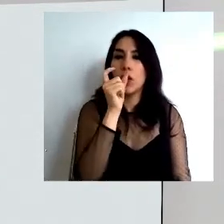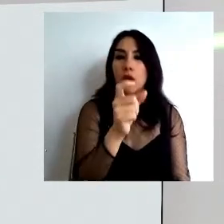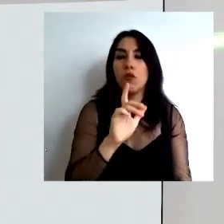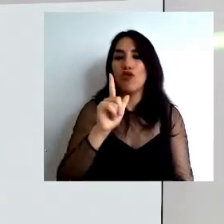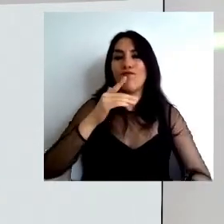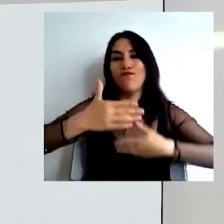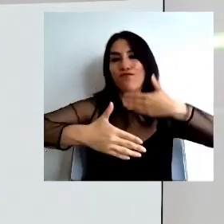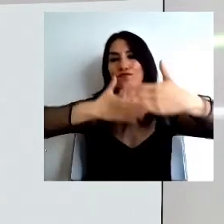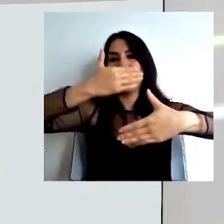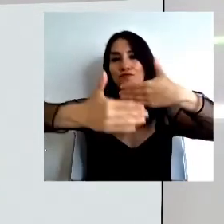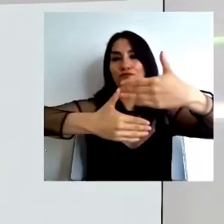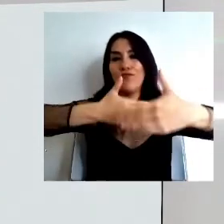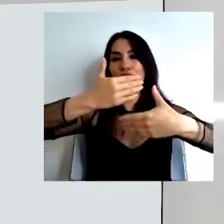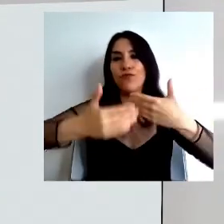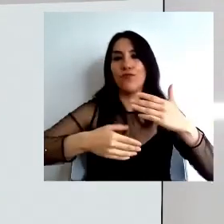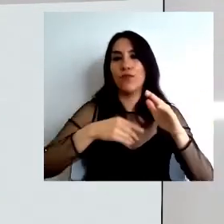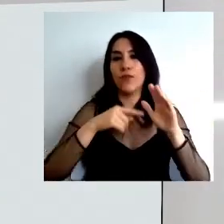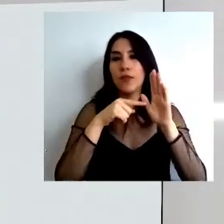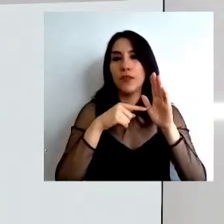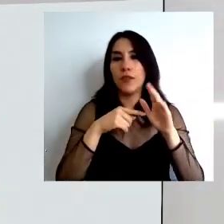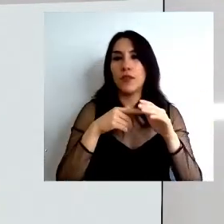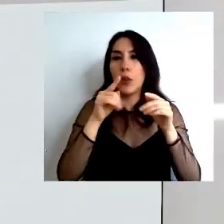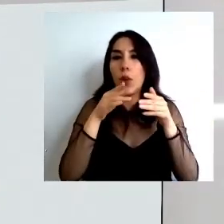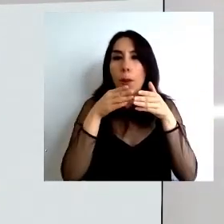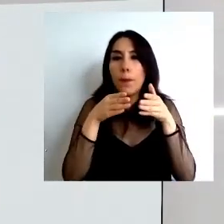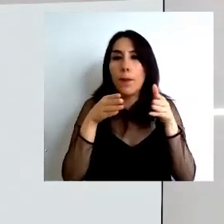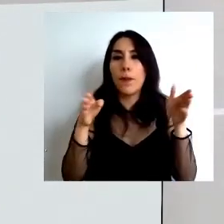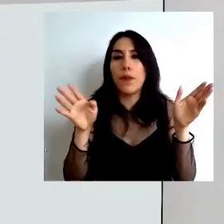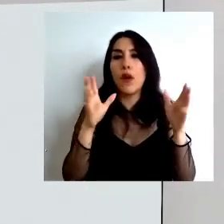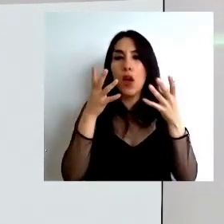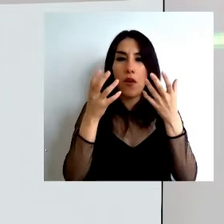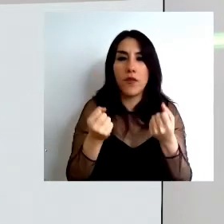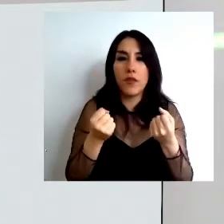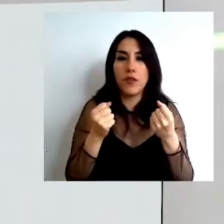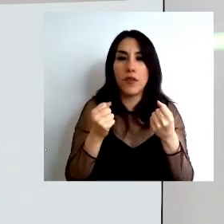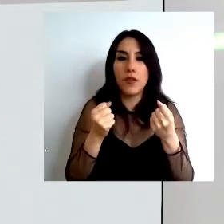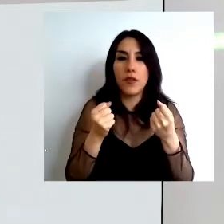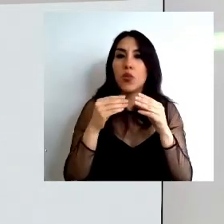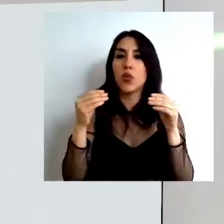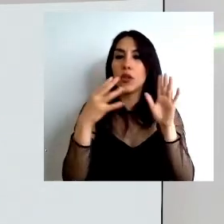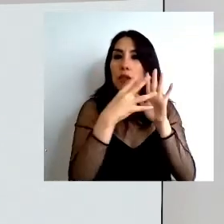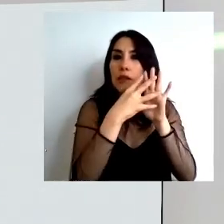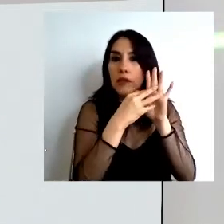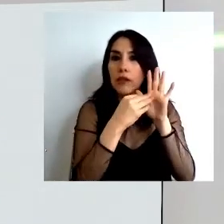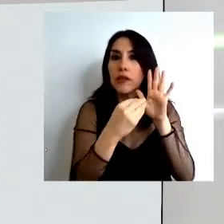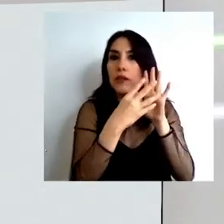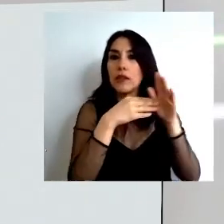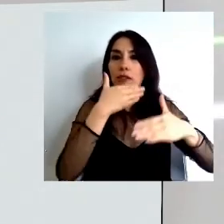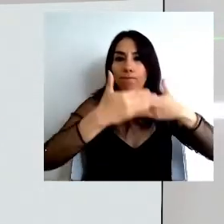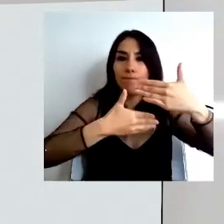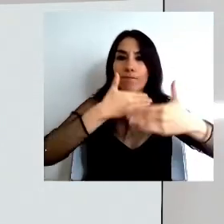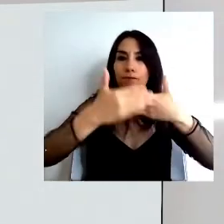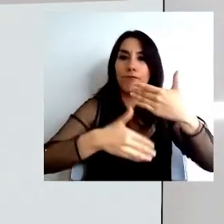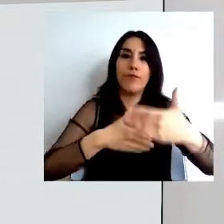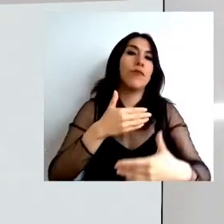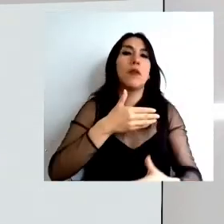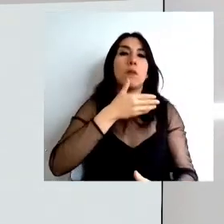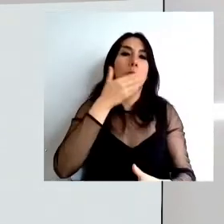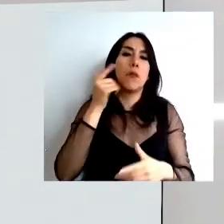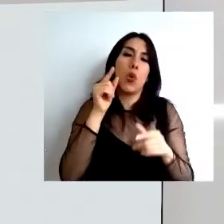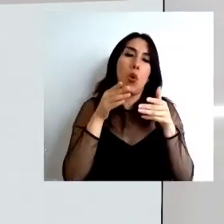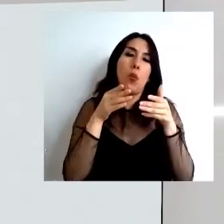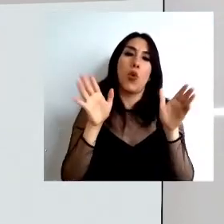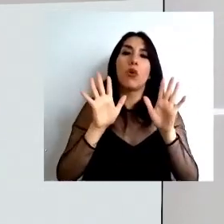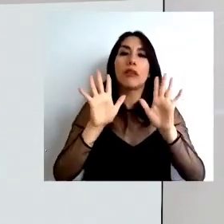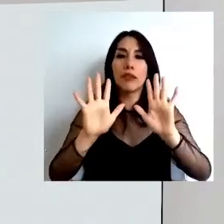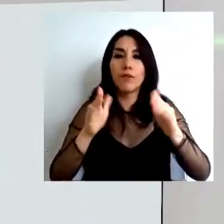vulnerable beneficiaries, for instance, or in other cases where you do need to keep control. So there's a question around controlling quality